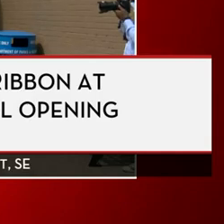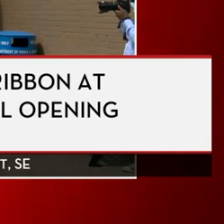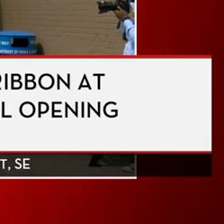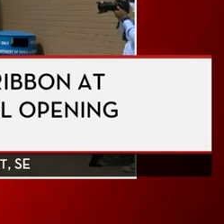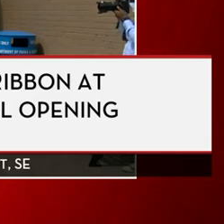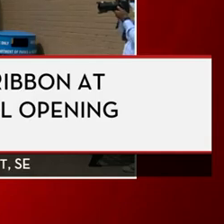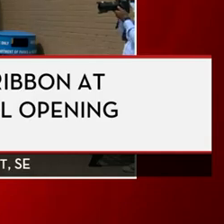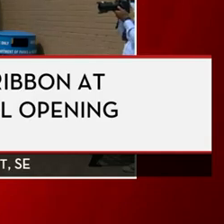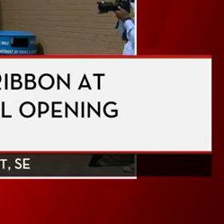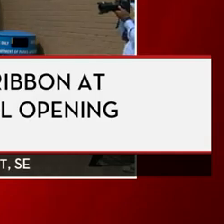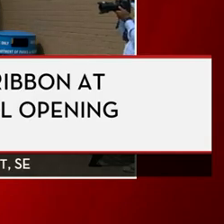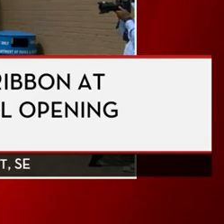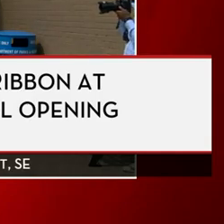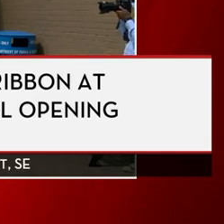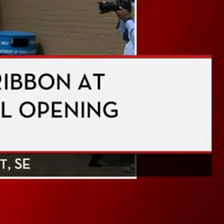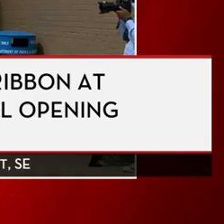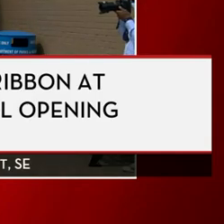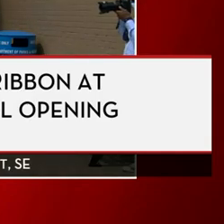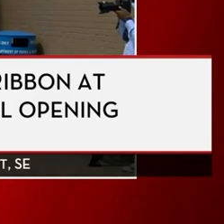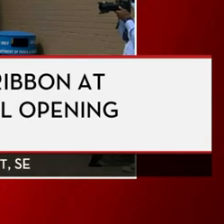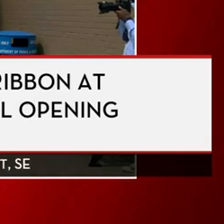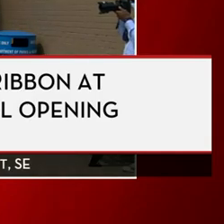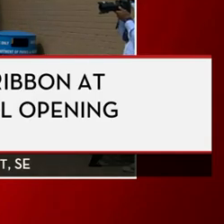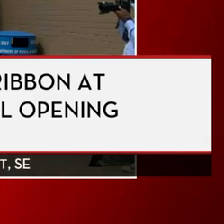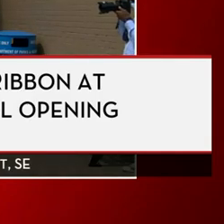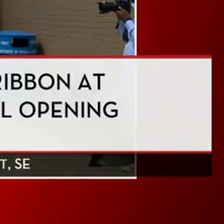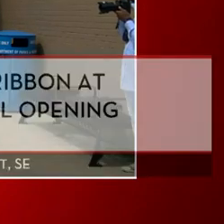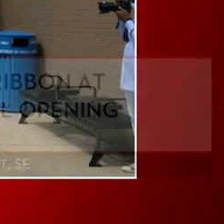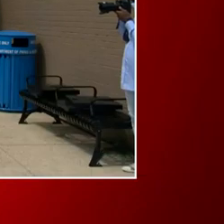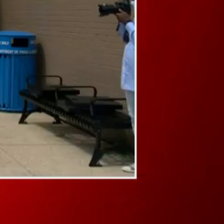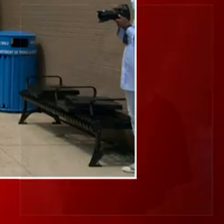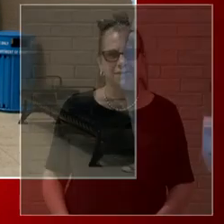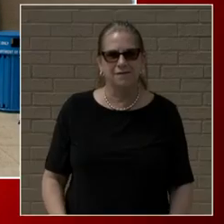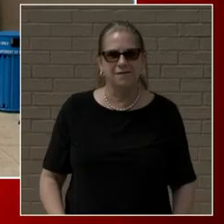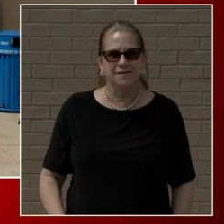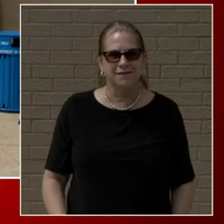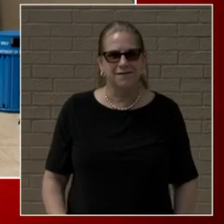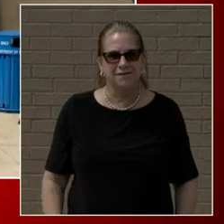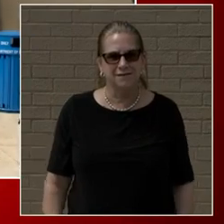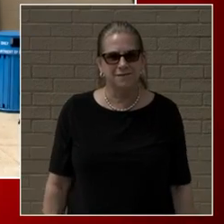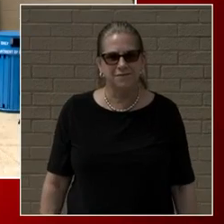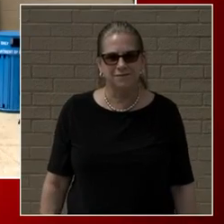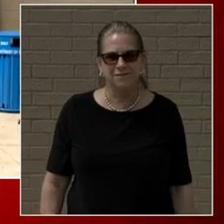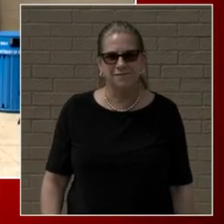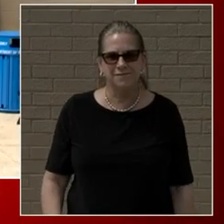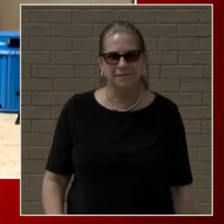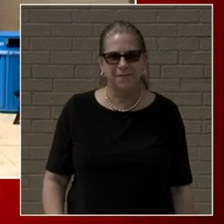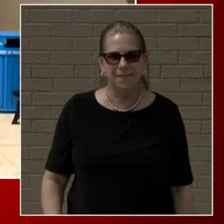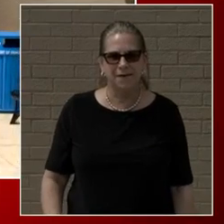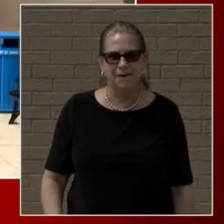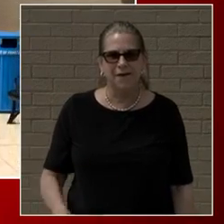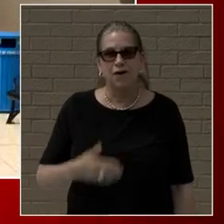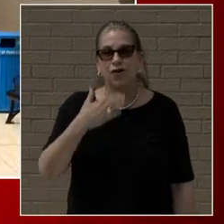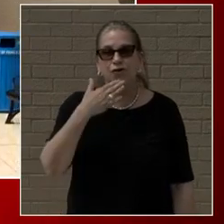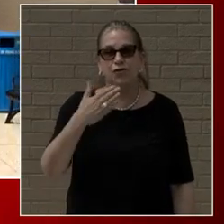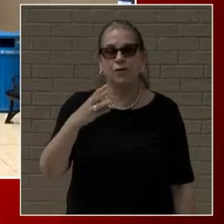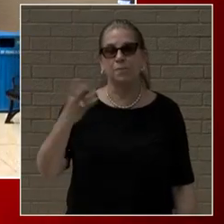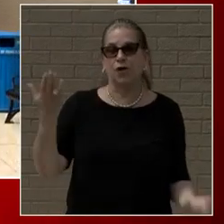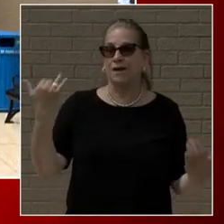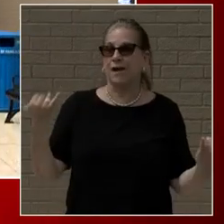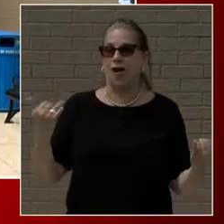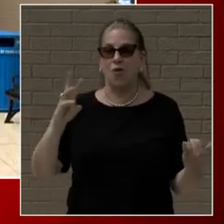Good morning, good morning. Good morning, everyone. Good morning, Ward 7. Good morning, Bennett